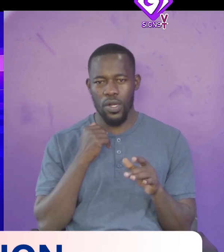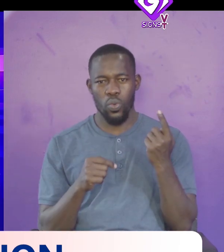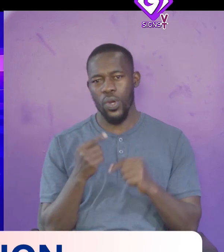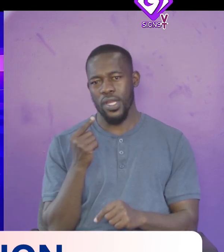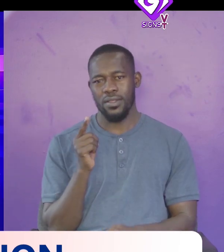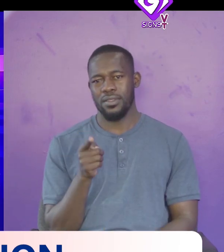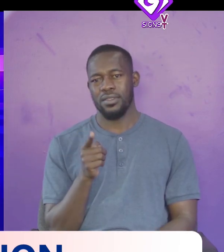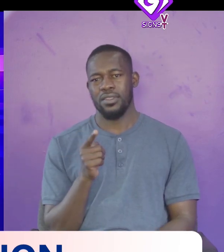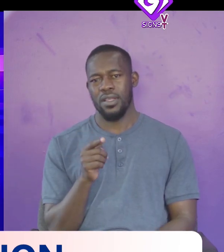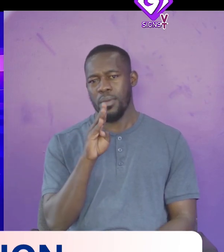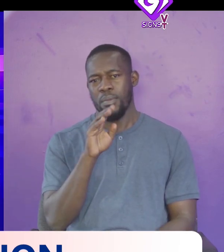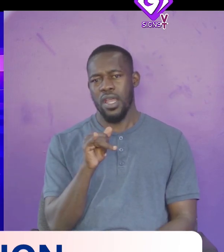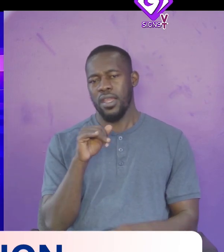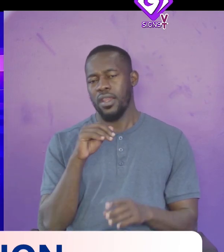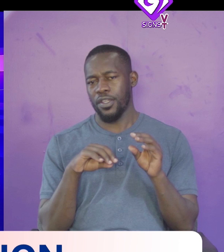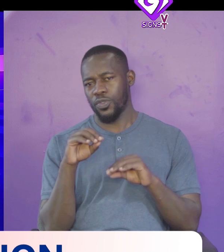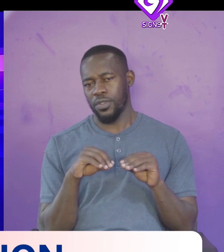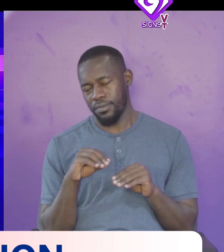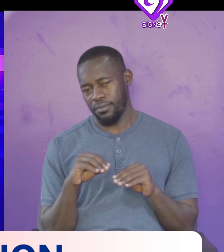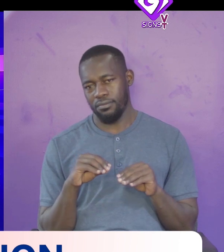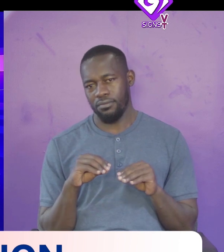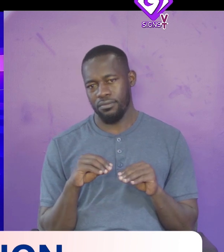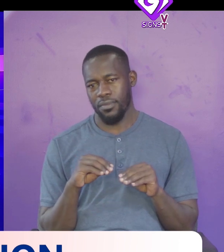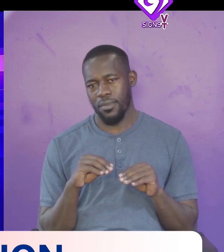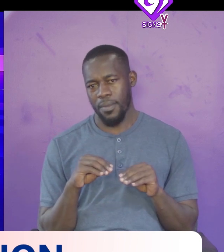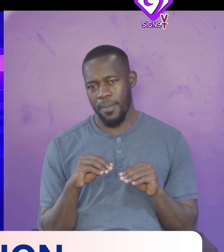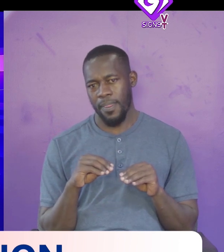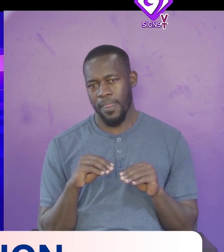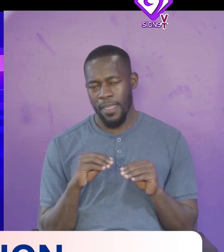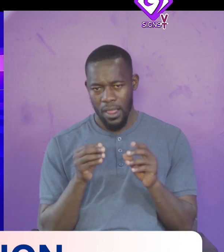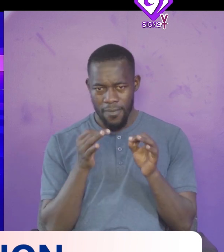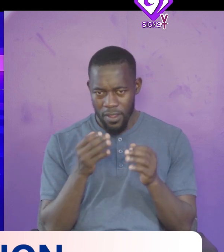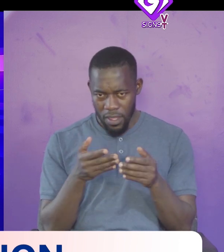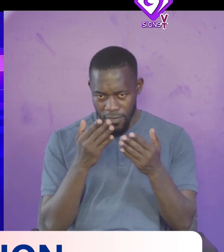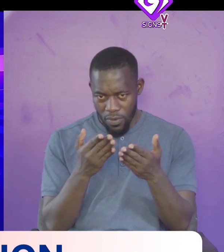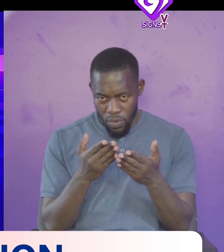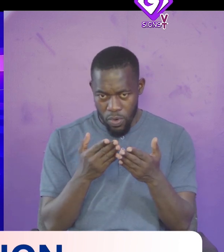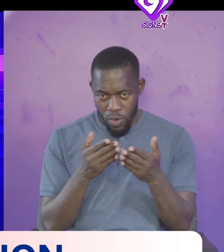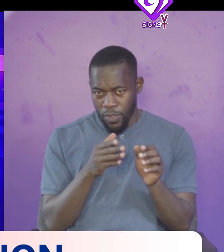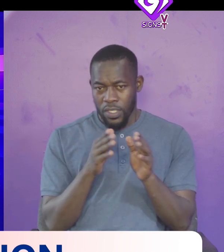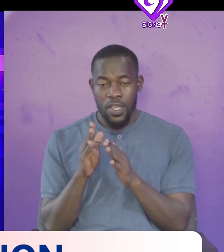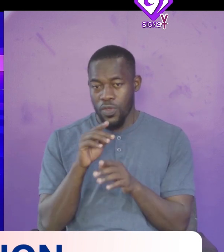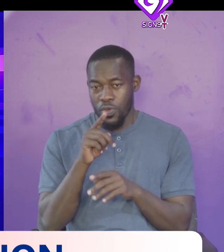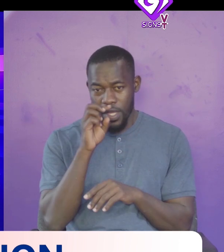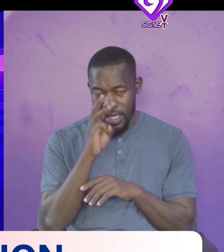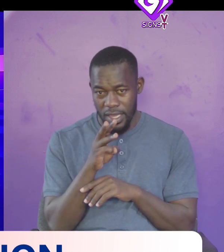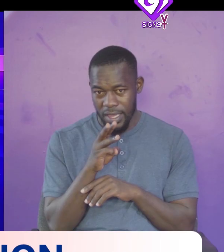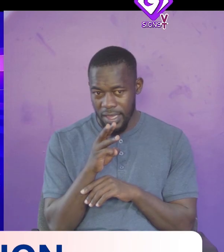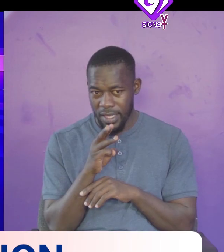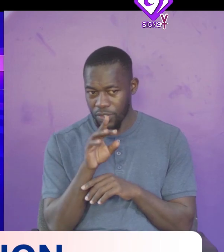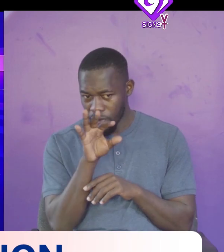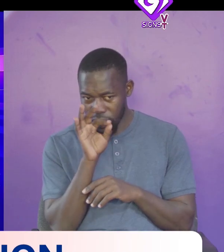we had been given a chance, we would have had a preferred independent candidate who would have come in between those